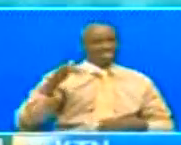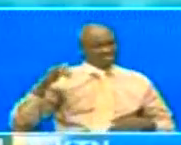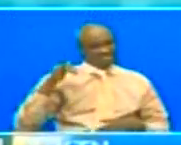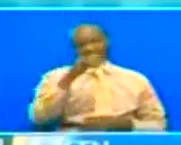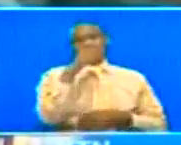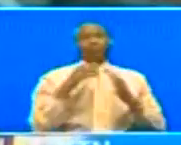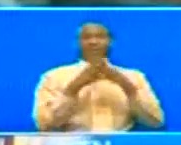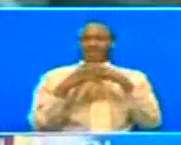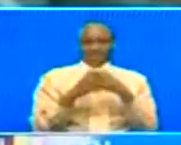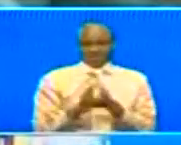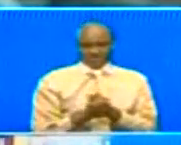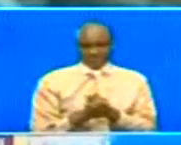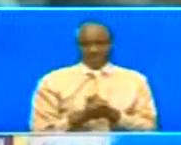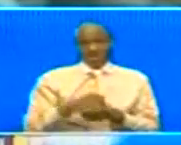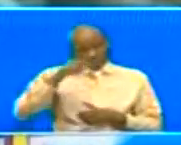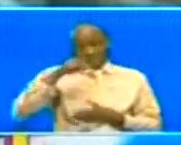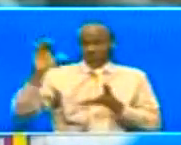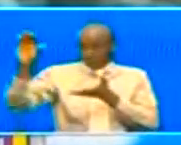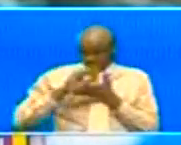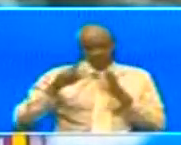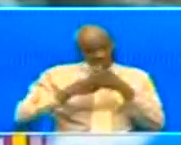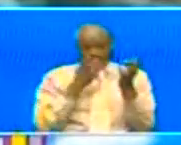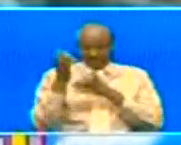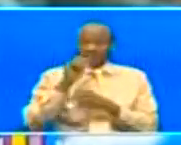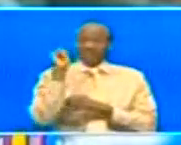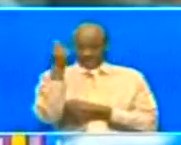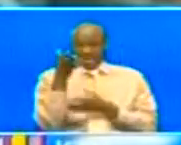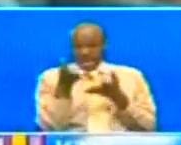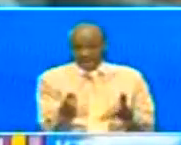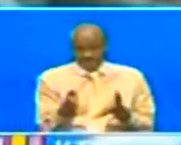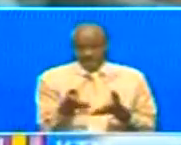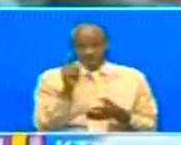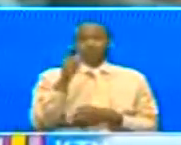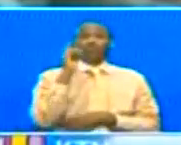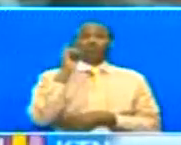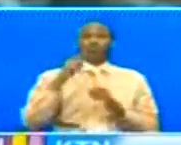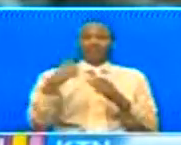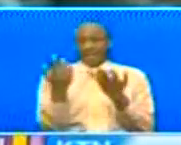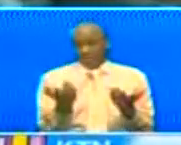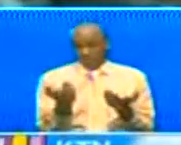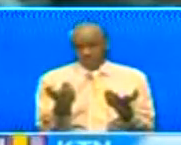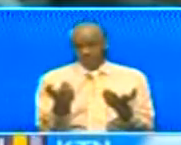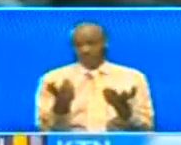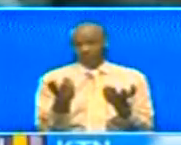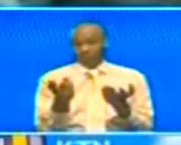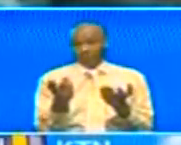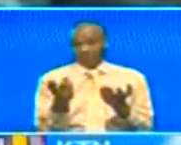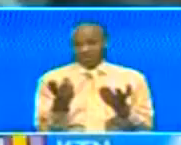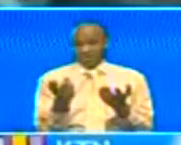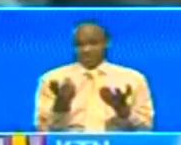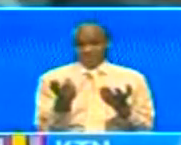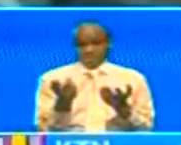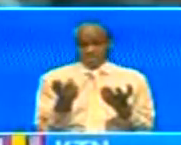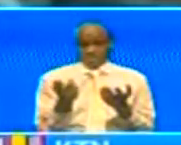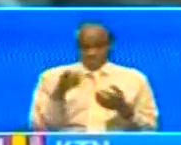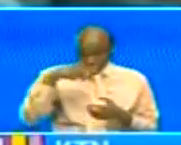in US. To invest in our country, as an example, you win by cutting down